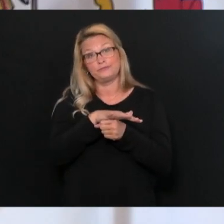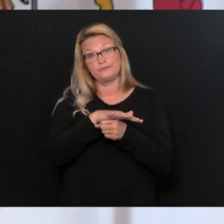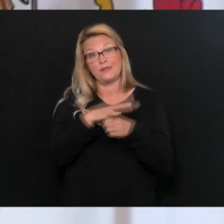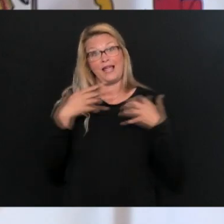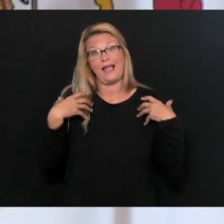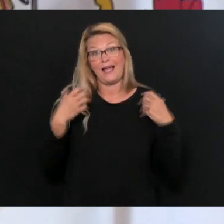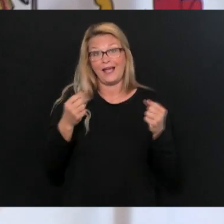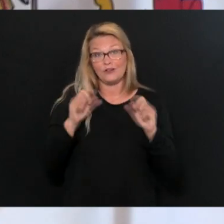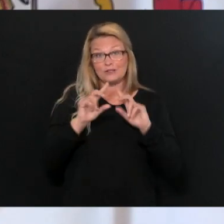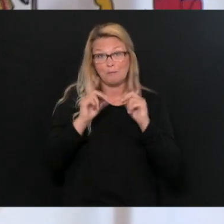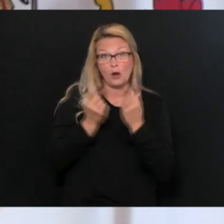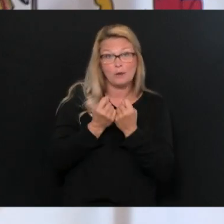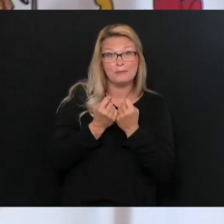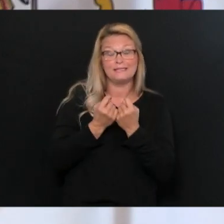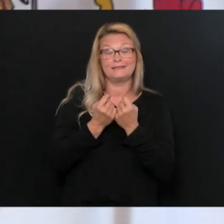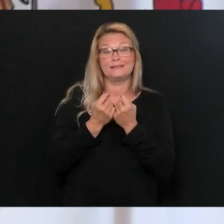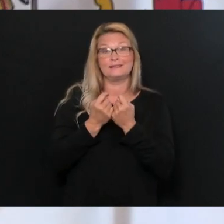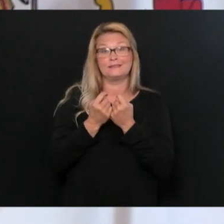health departments, if